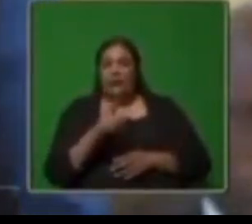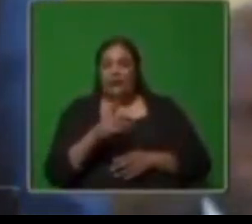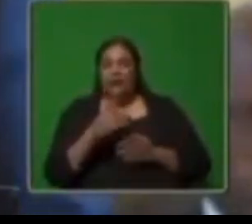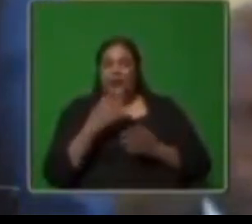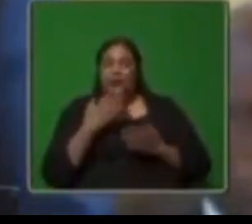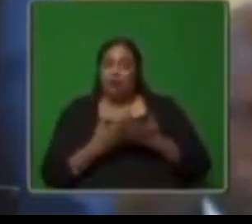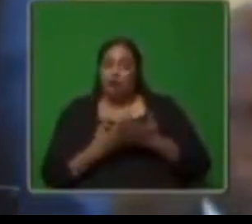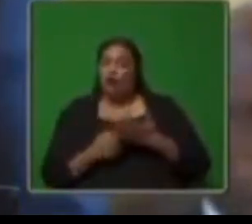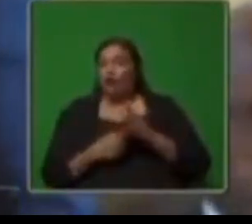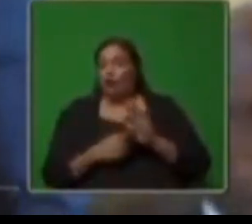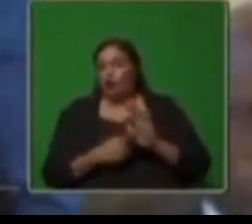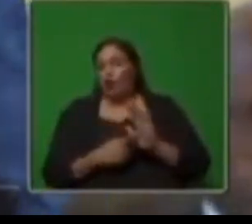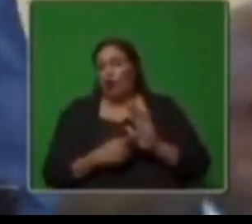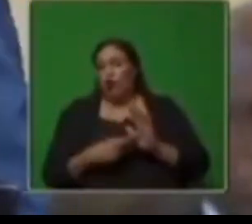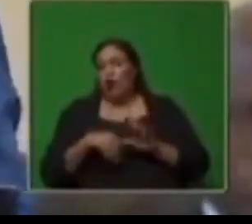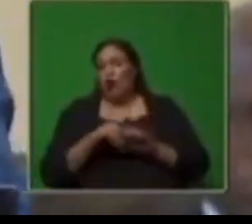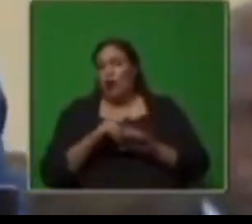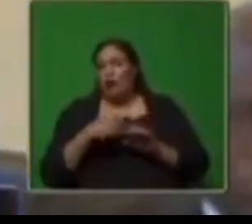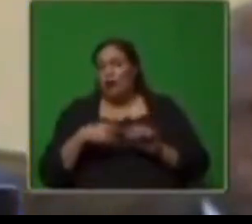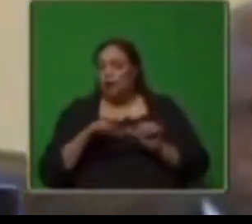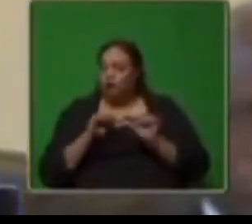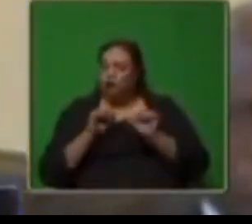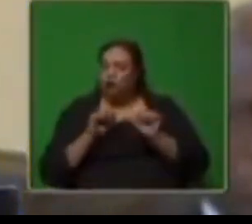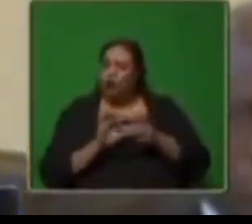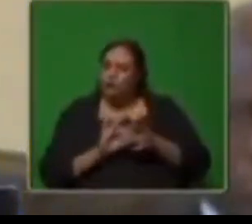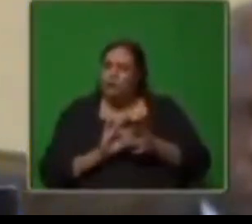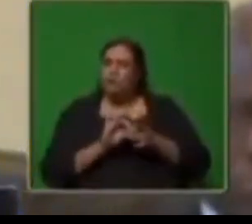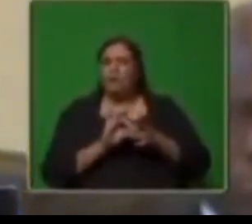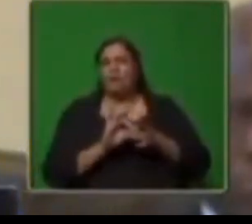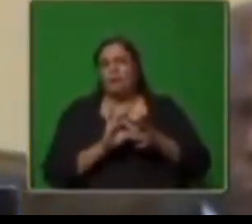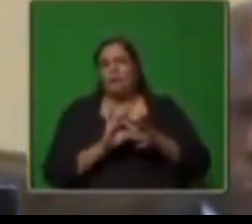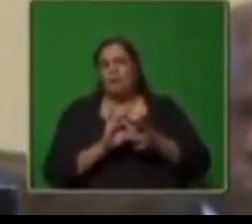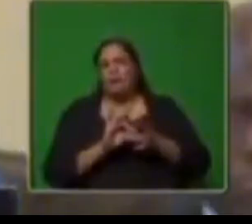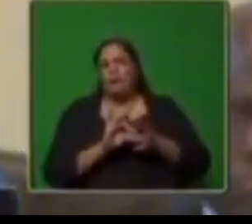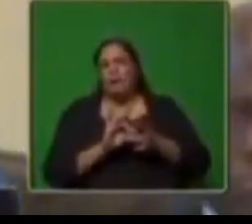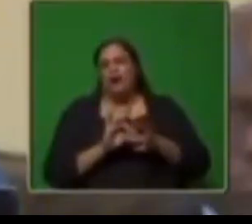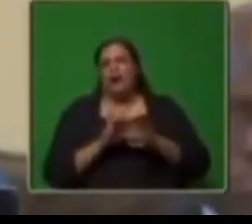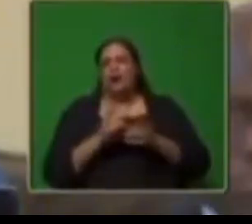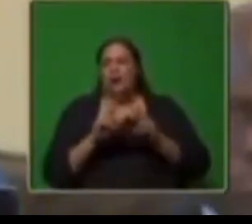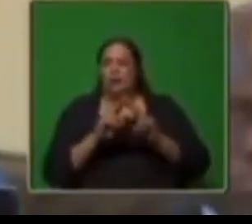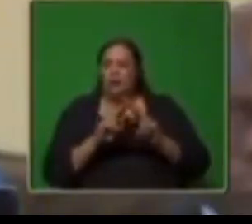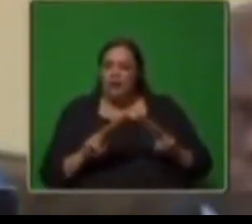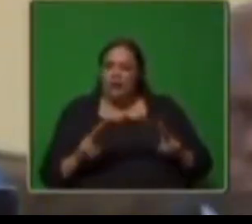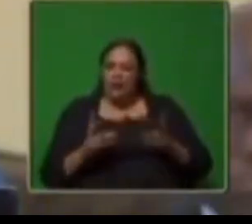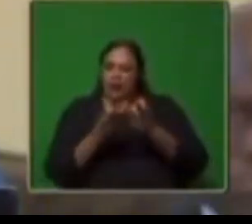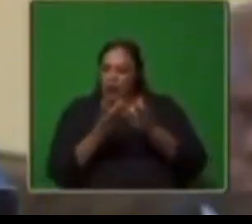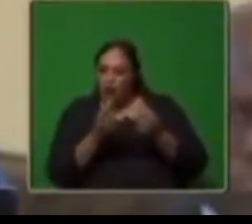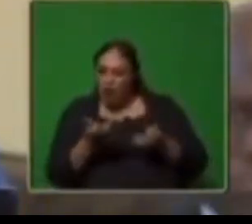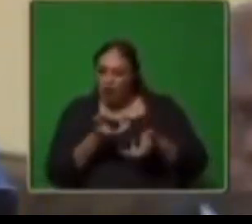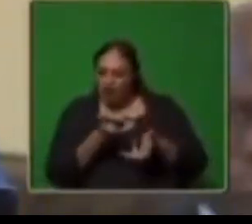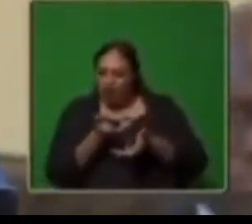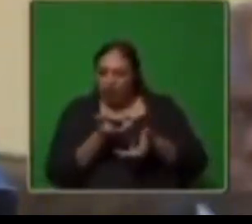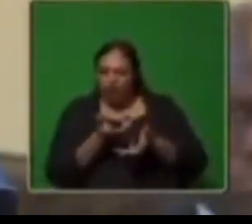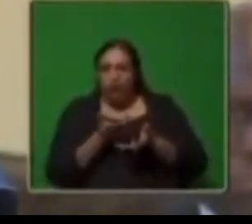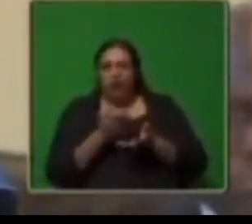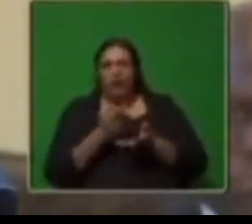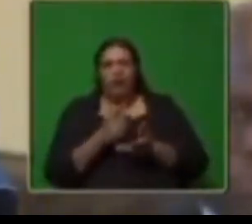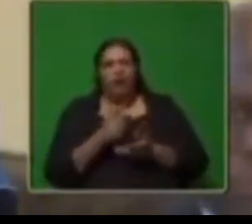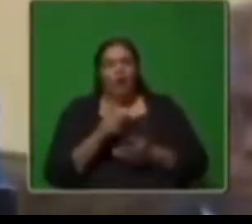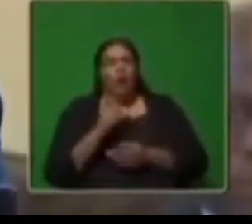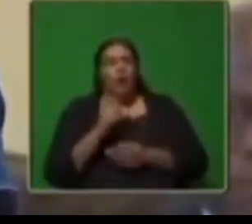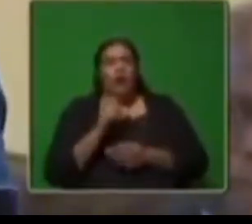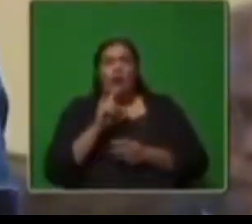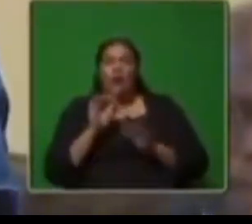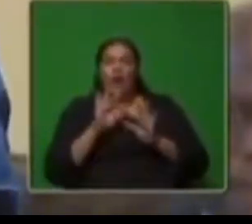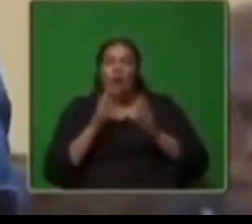testament to our continued commitment to peaceful resolution of one of